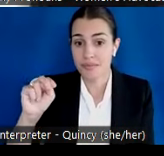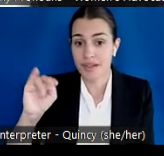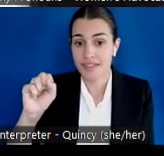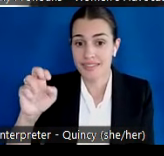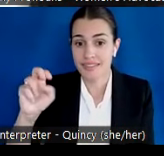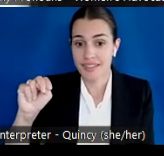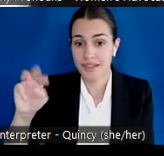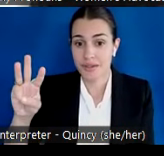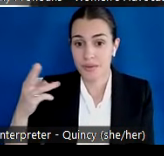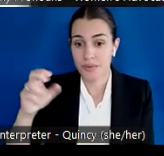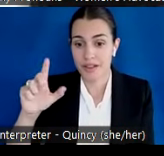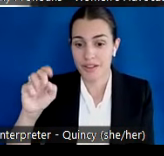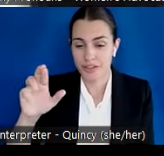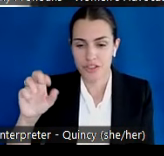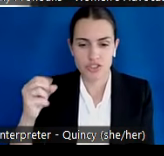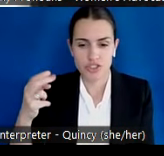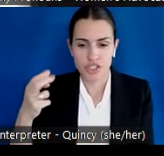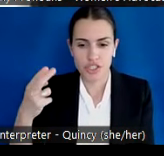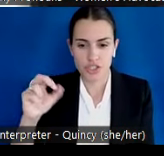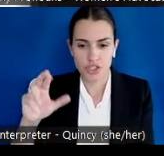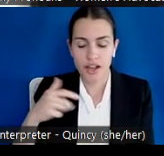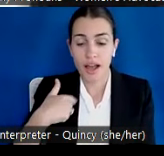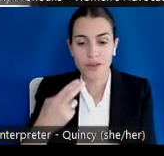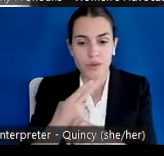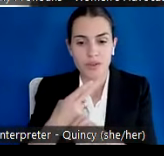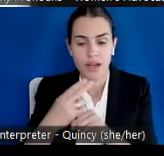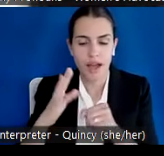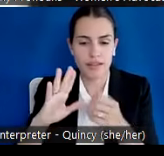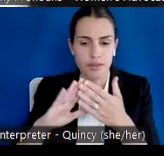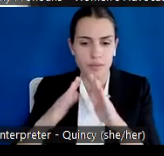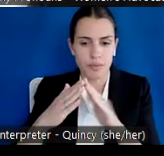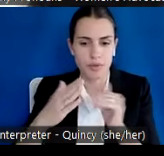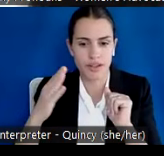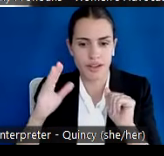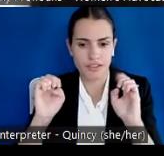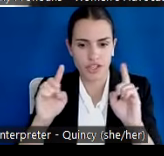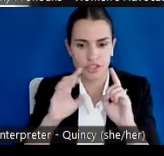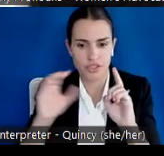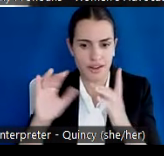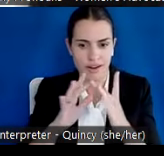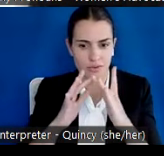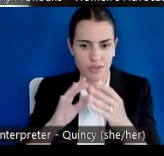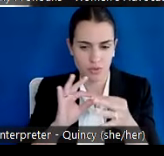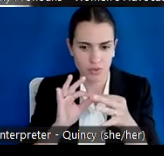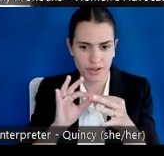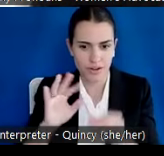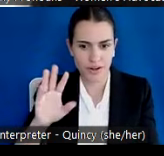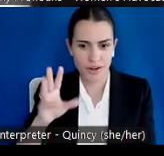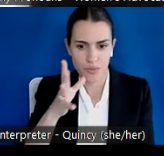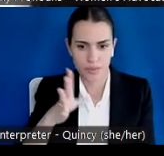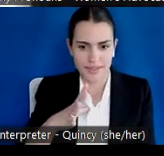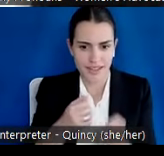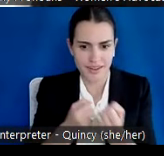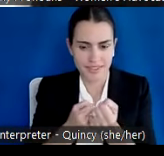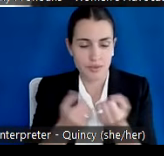pronouns, and I am the Community Education and Outreach Manager at Women's Advocates, a nonprofit in St. Paul,